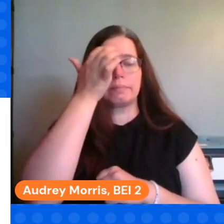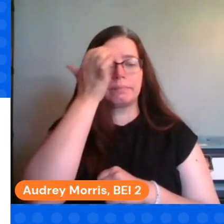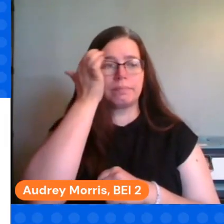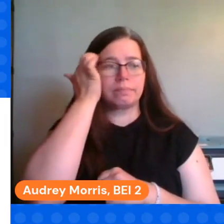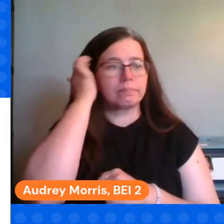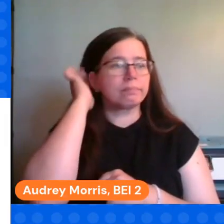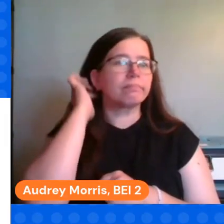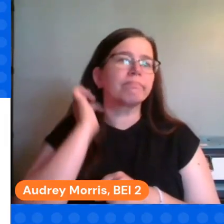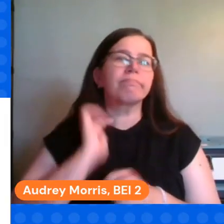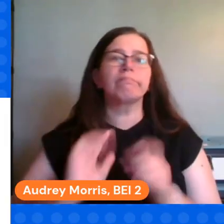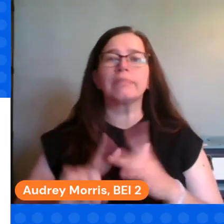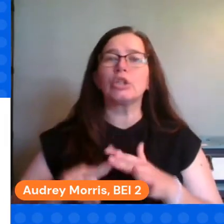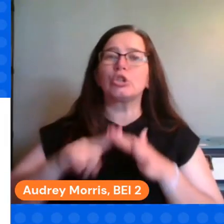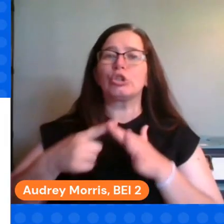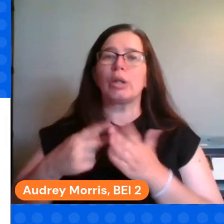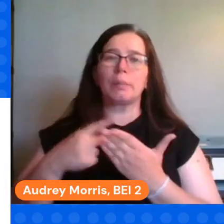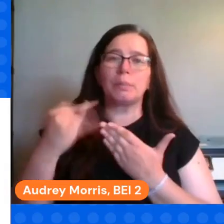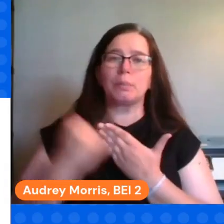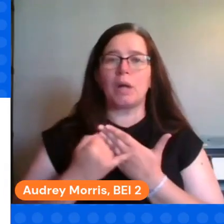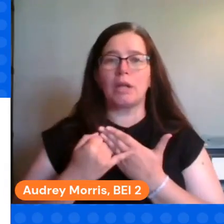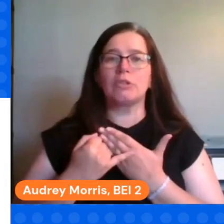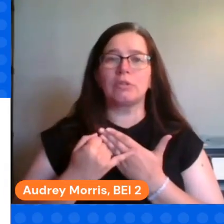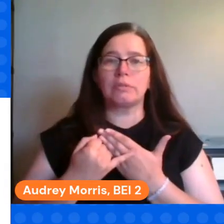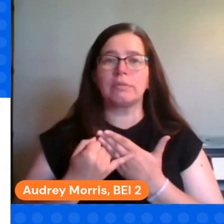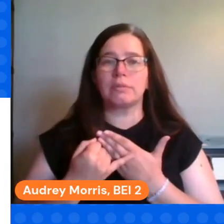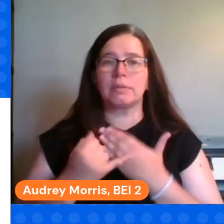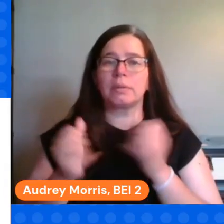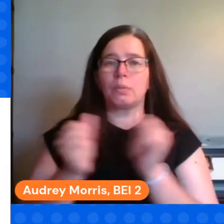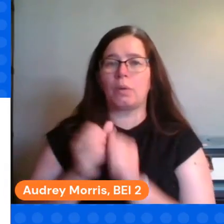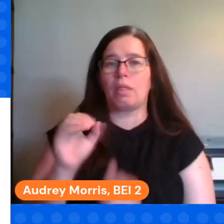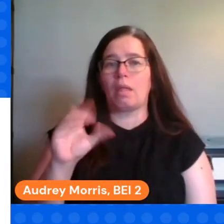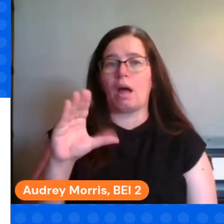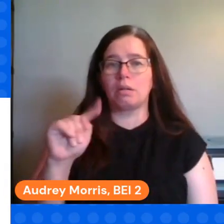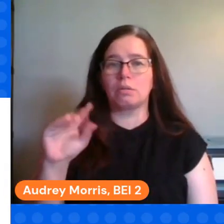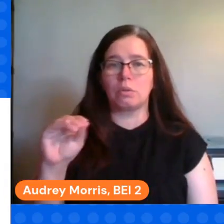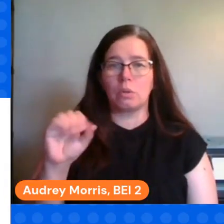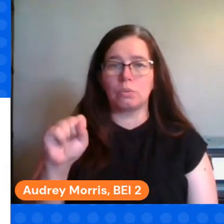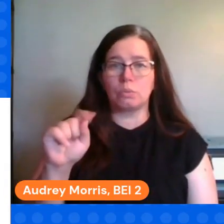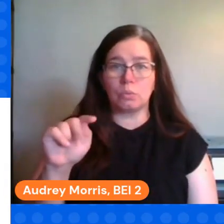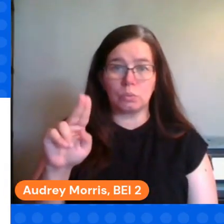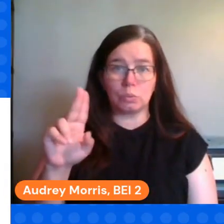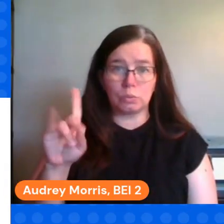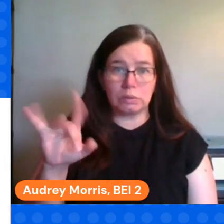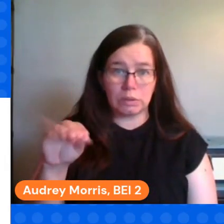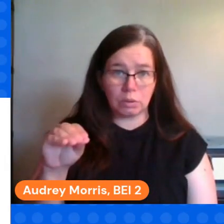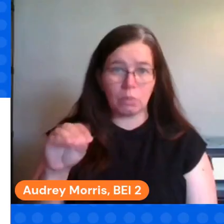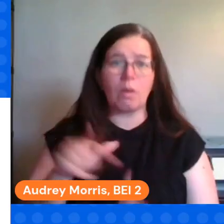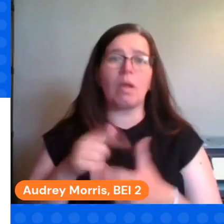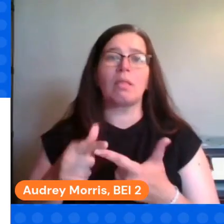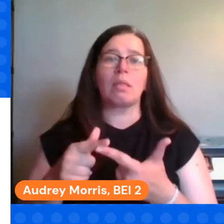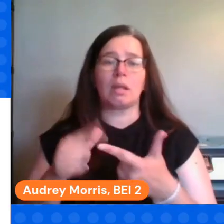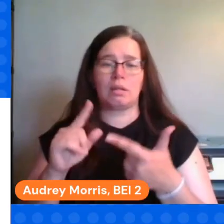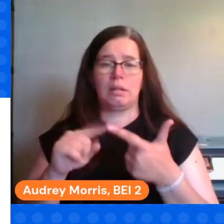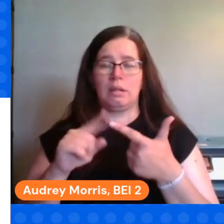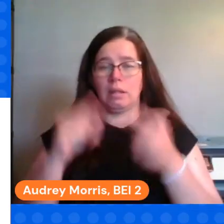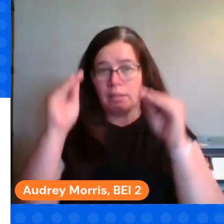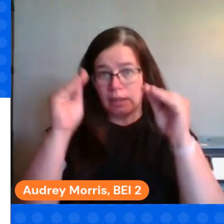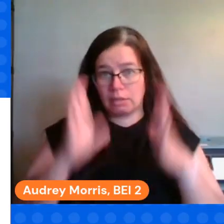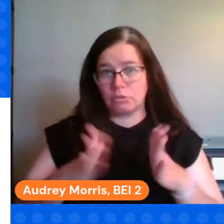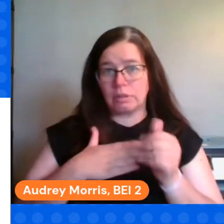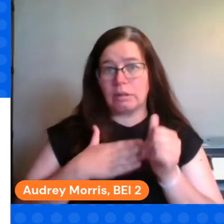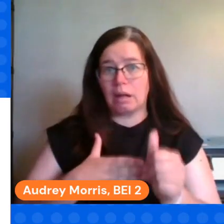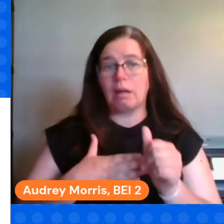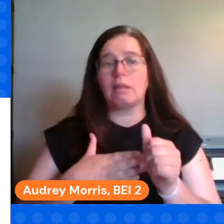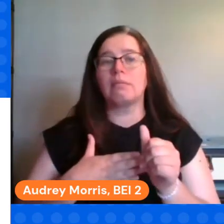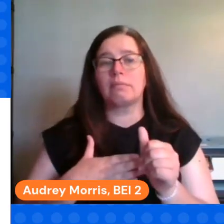starting project of OctoStudio in that theme. And then we have this educator guide that also has